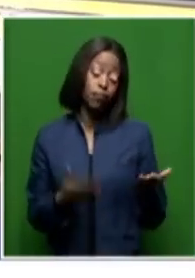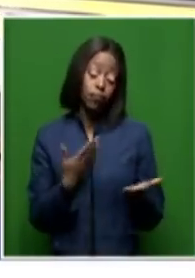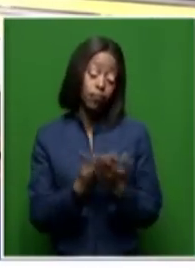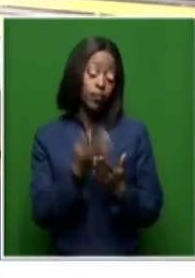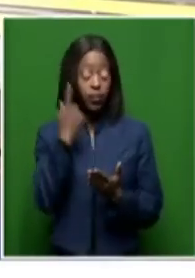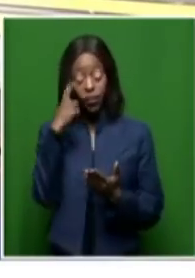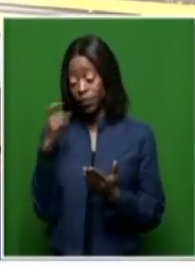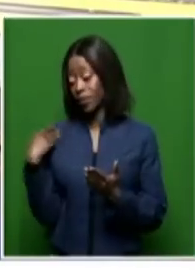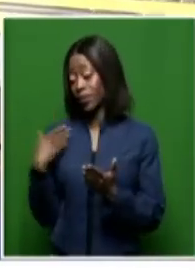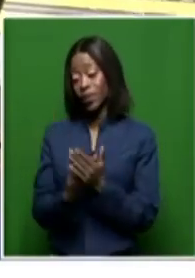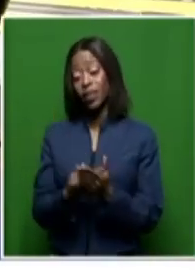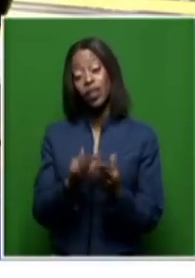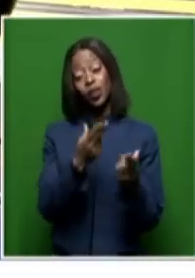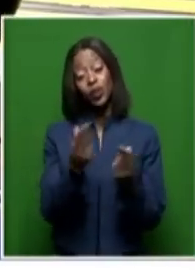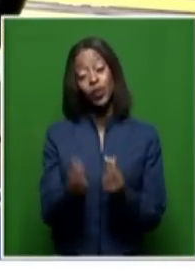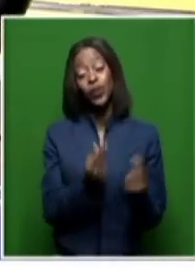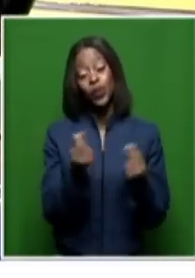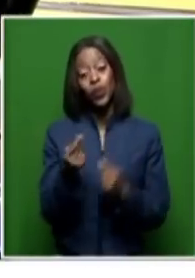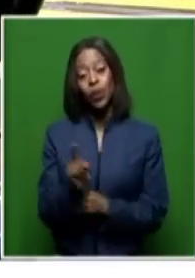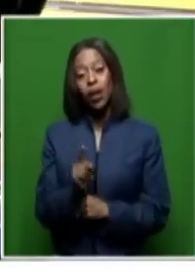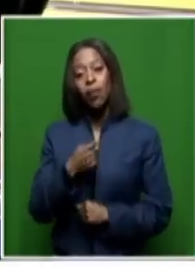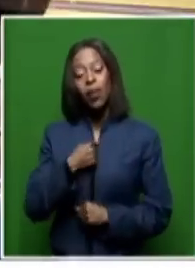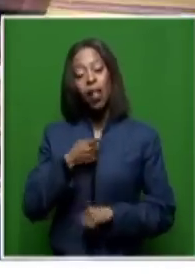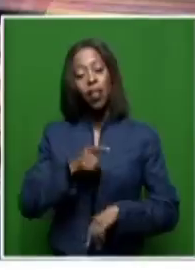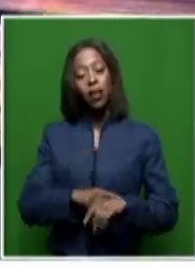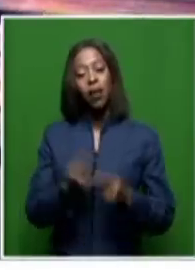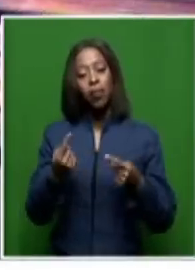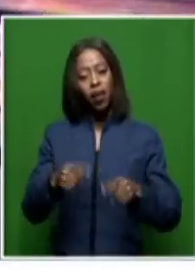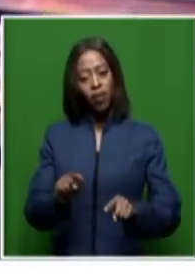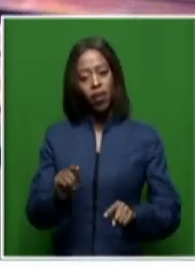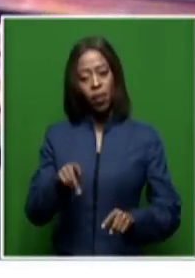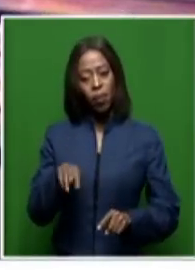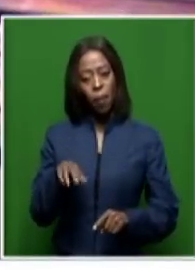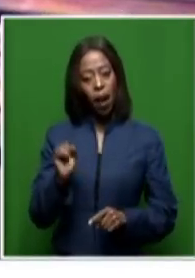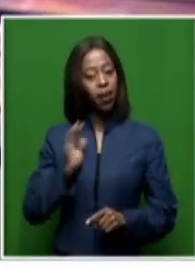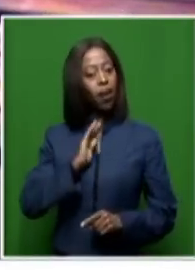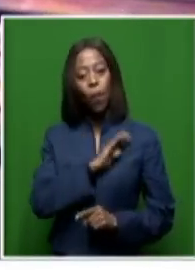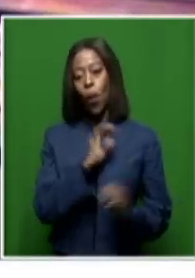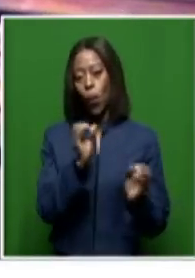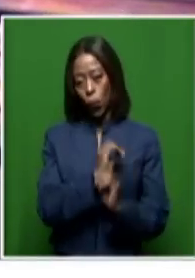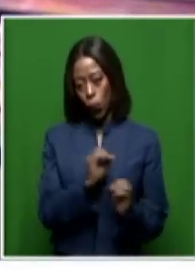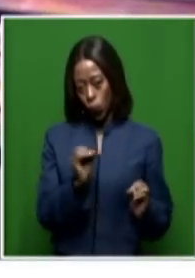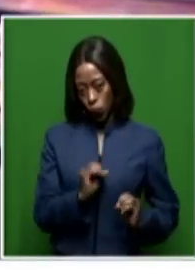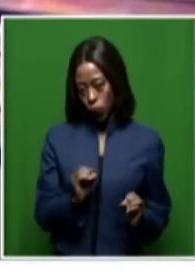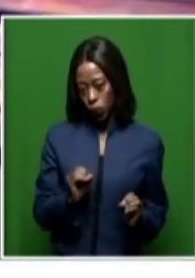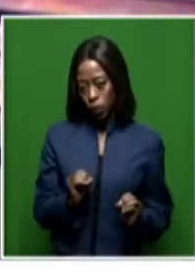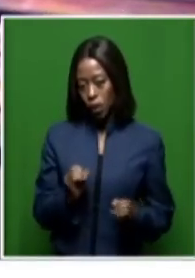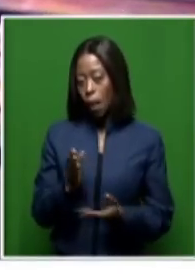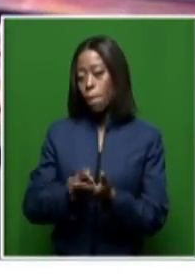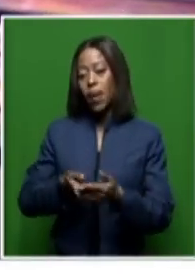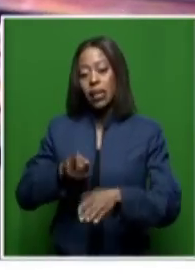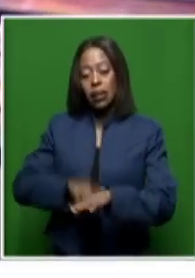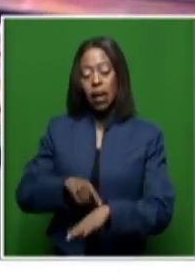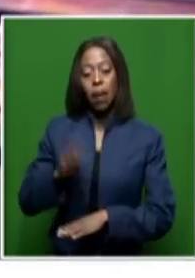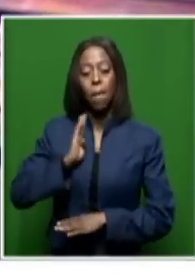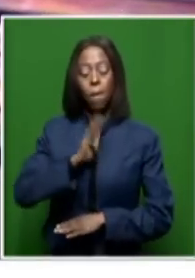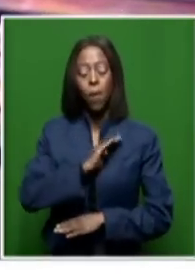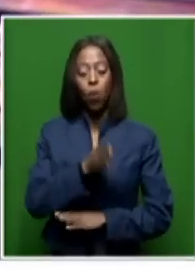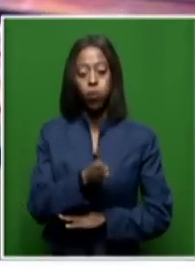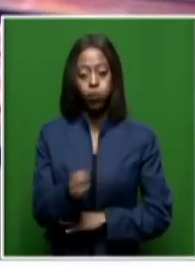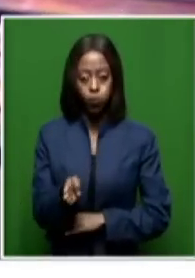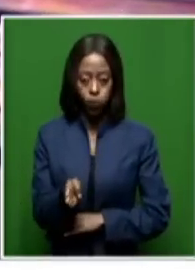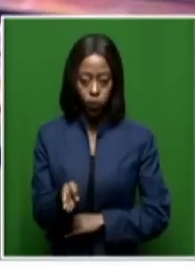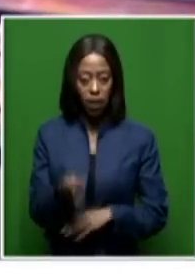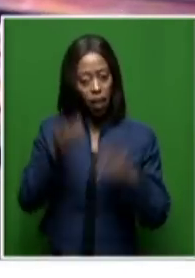done. When I arrived at PRASA, there was no board. It was an interim board that took some